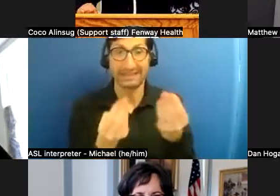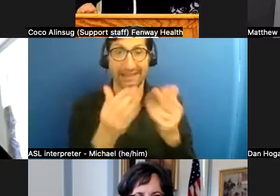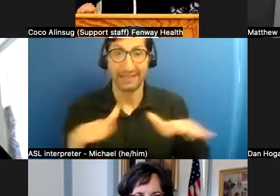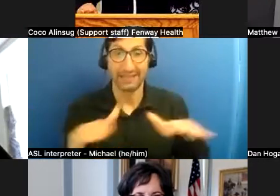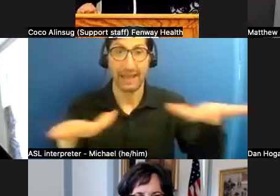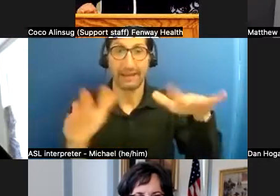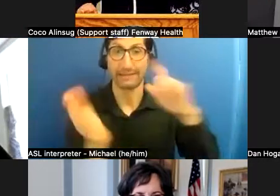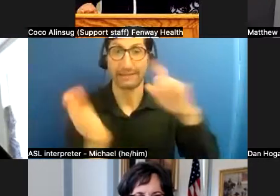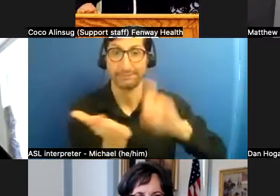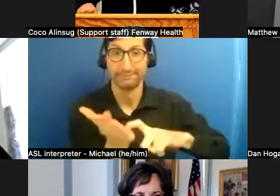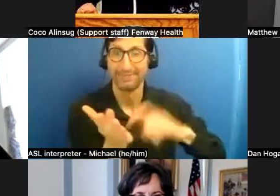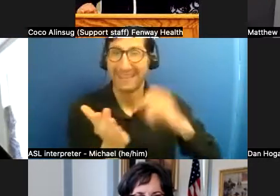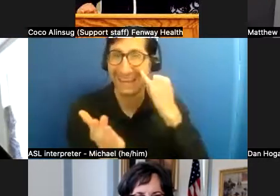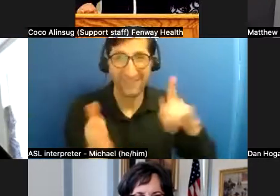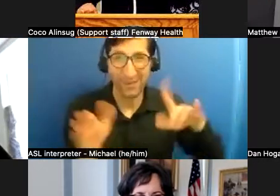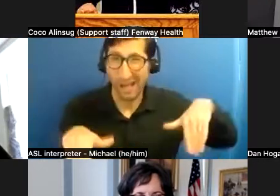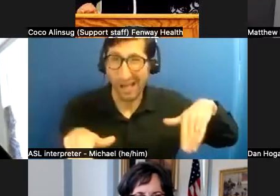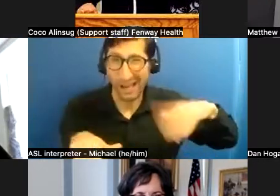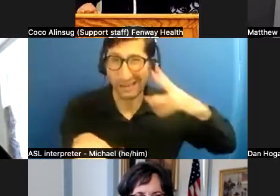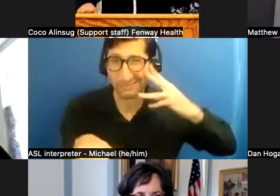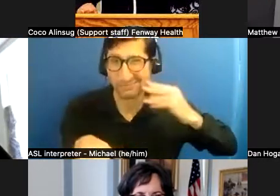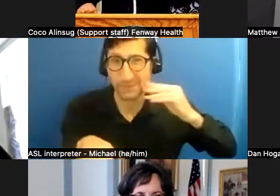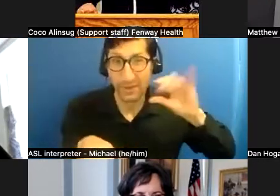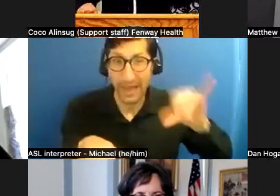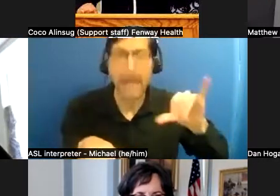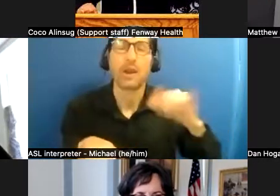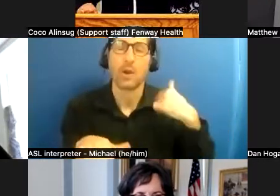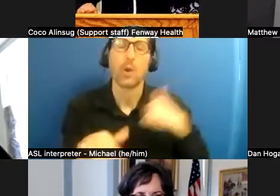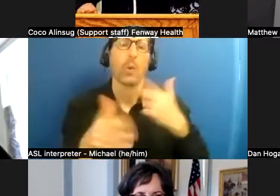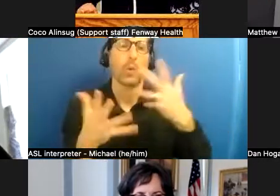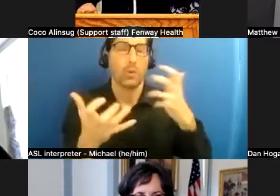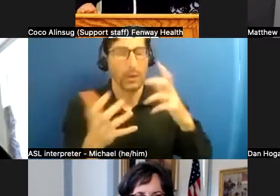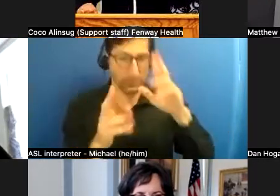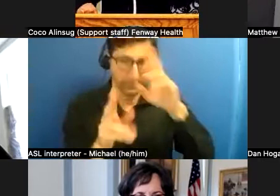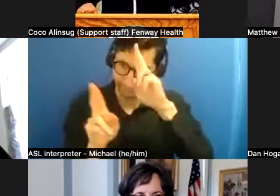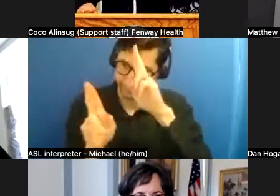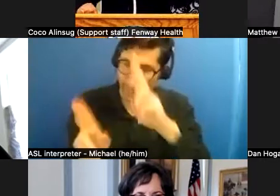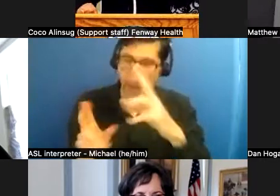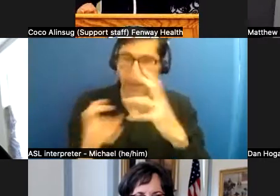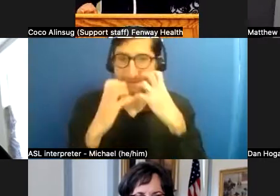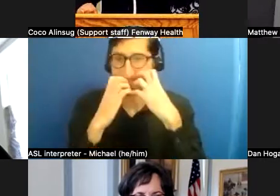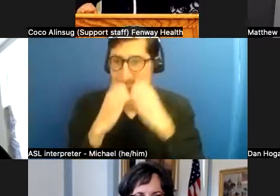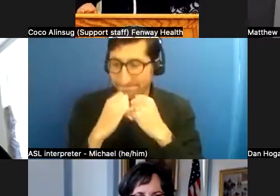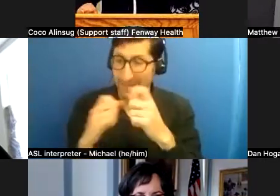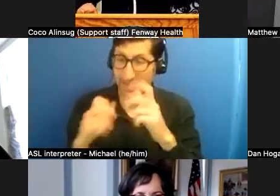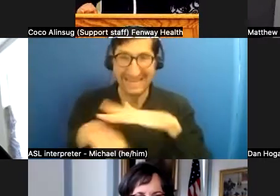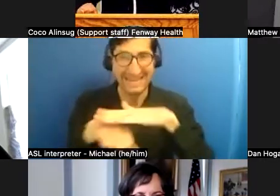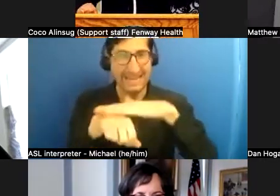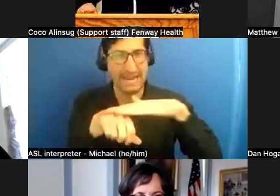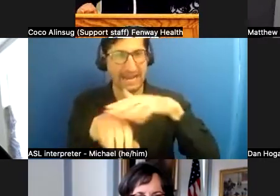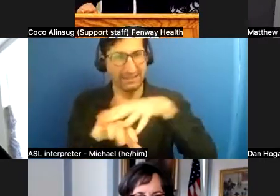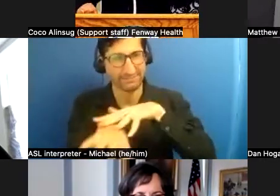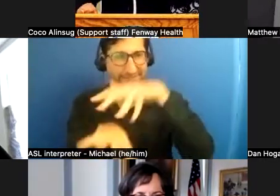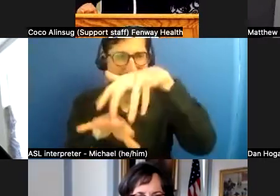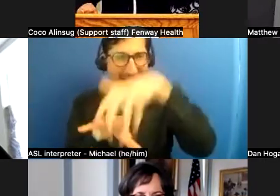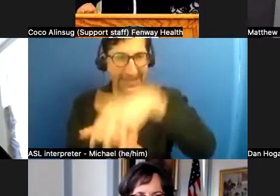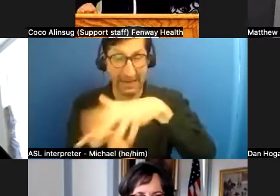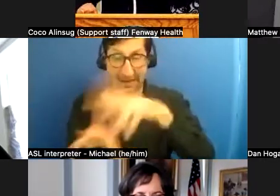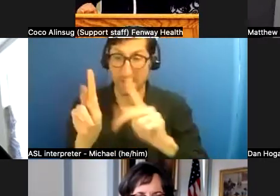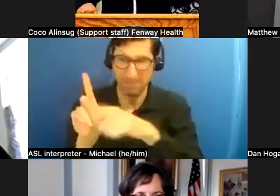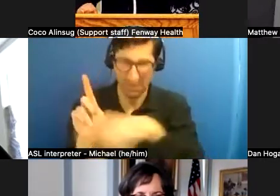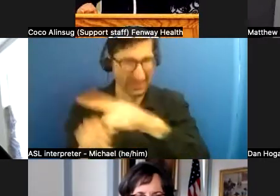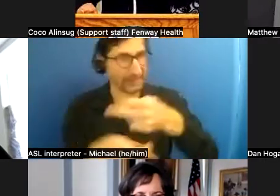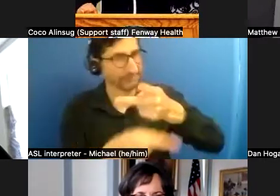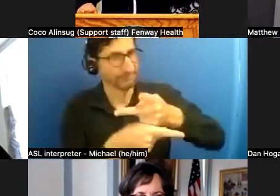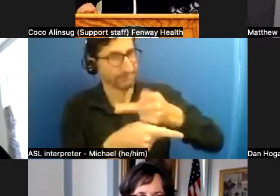acknowledgement. If you're not familiar with this practice, it's a way of lifting up and honoring those native peoples who for generations stewarded the land